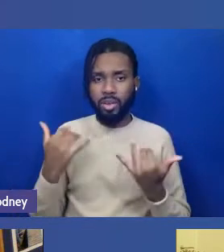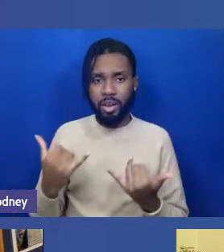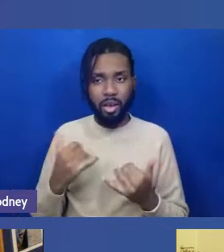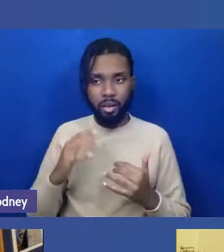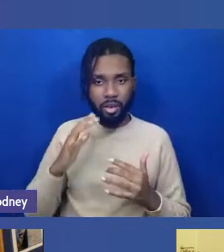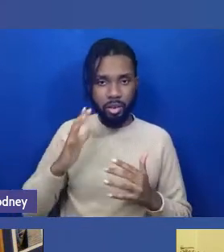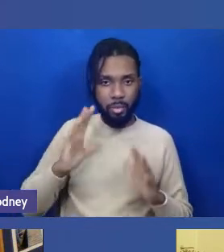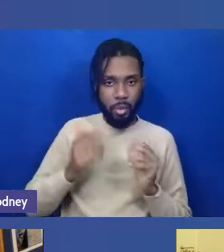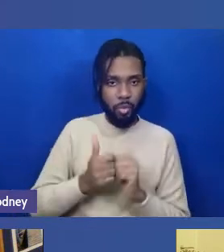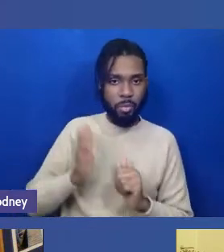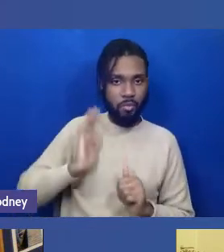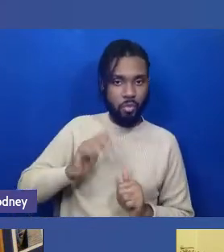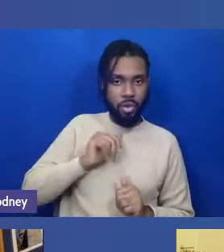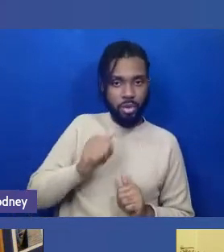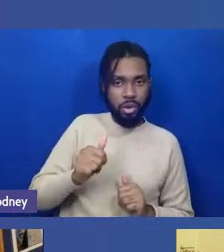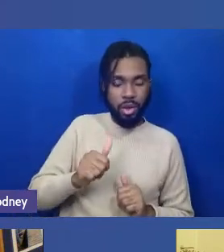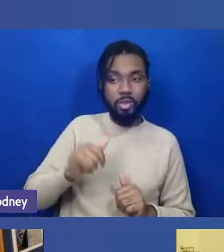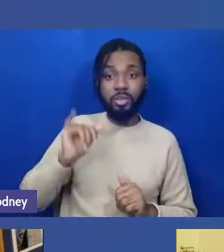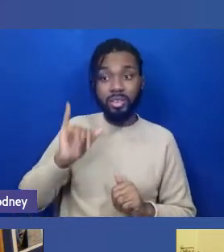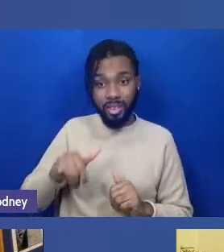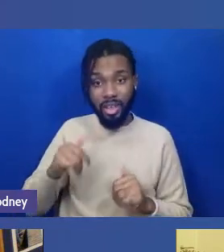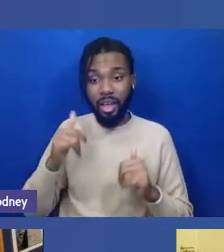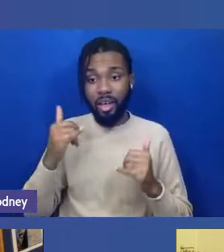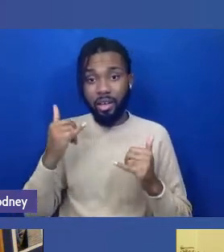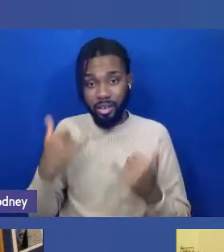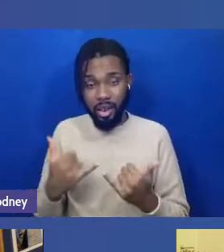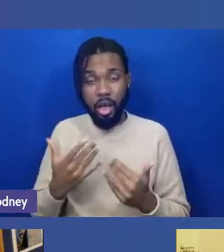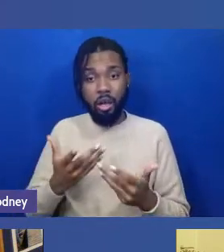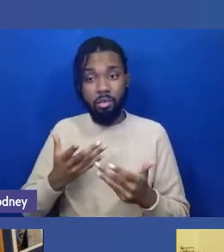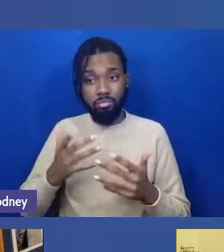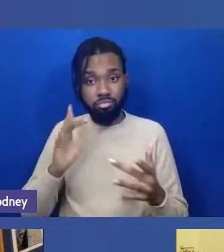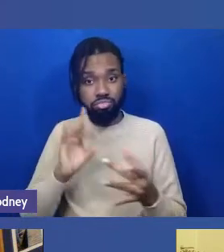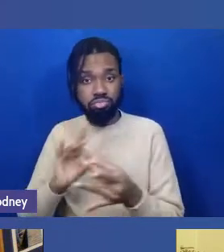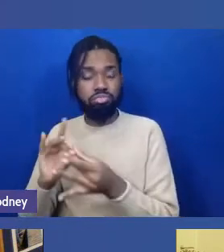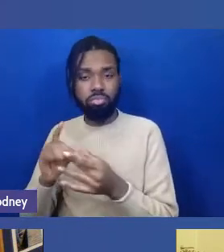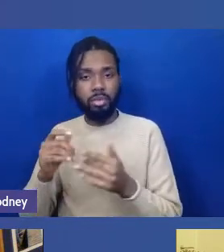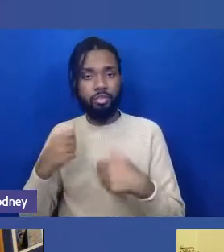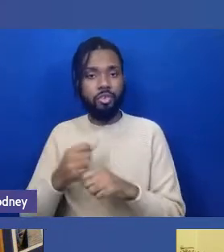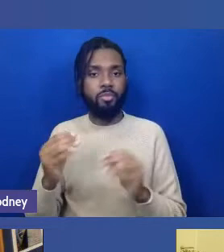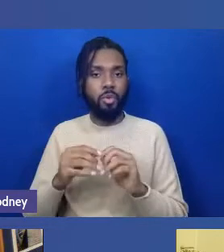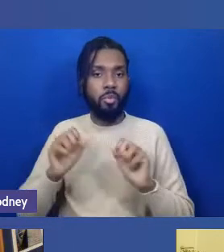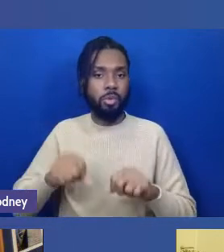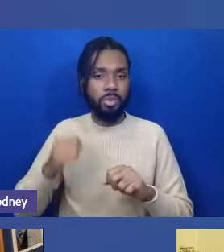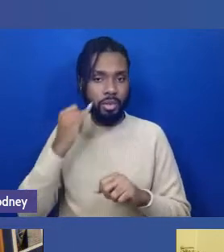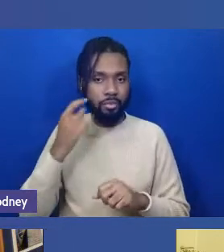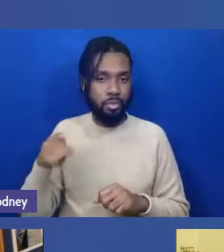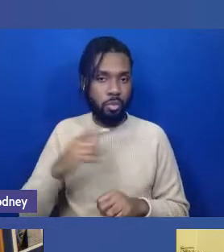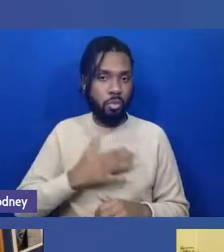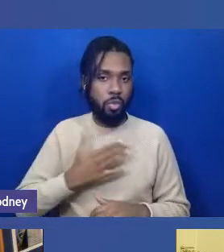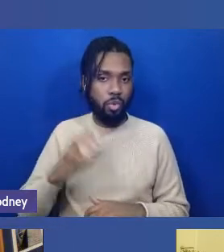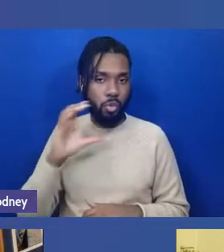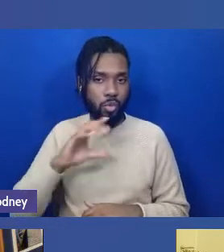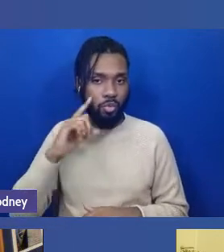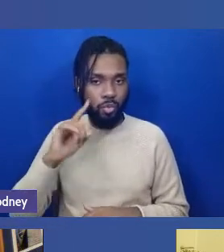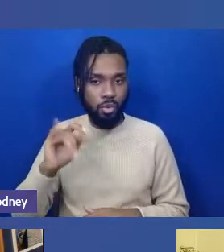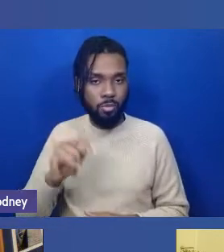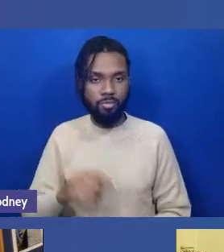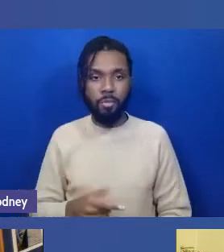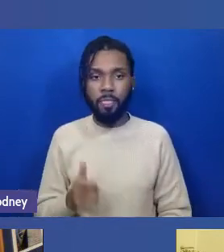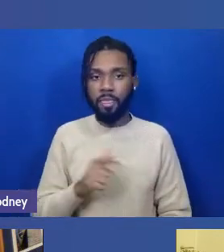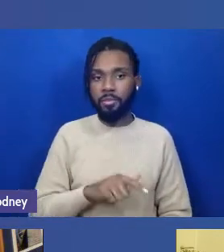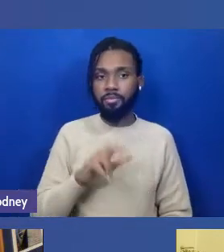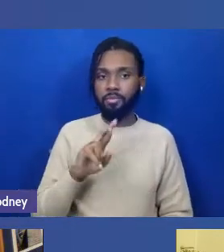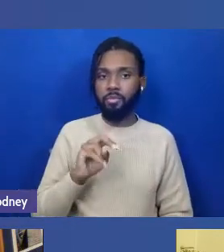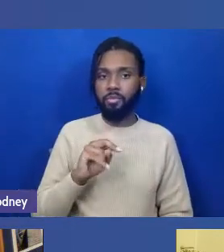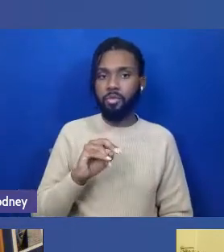actually presents a lot of possibilities if you're willing to look for them. Yeah, and I think too, to your point, that native theater is in